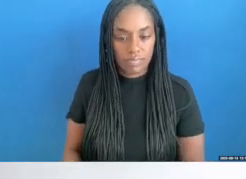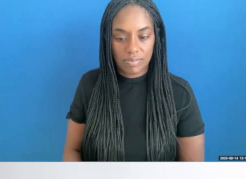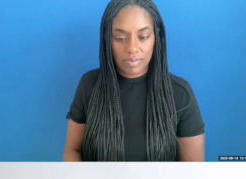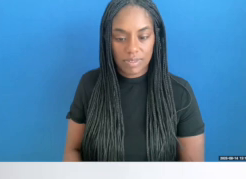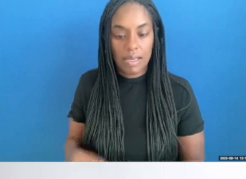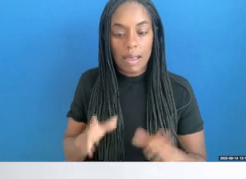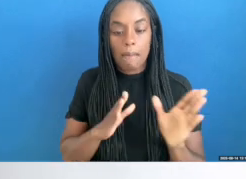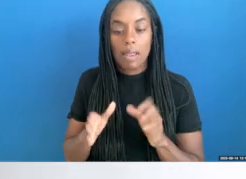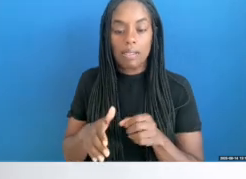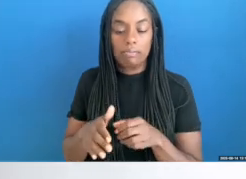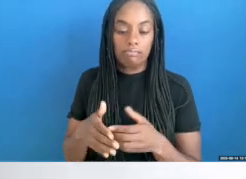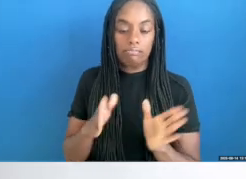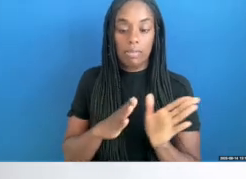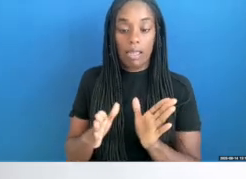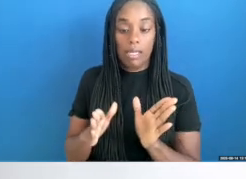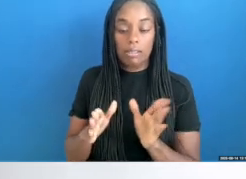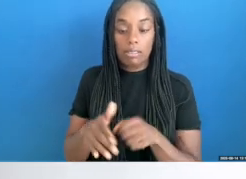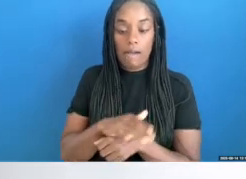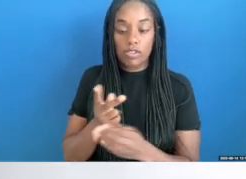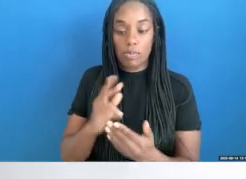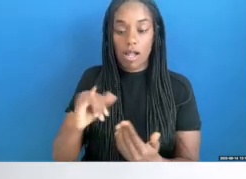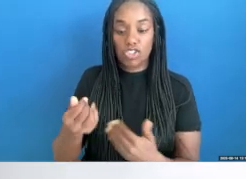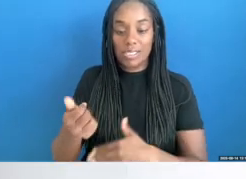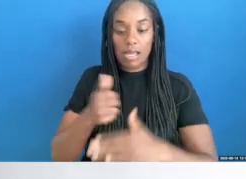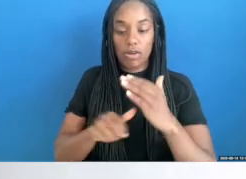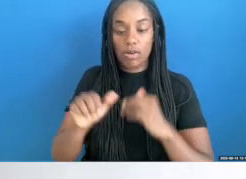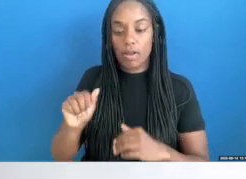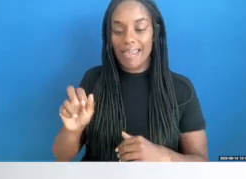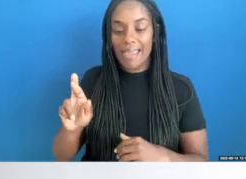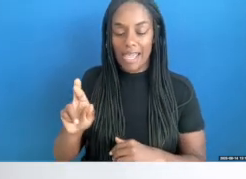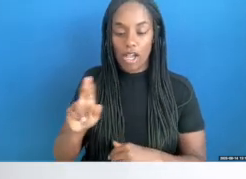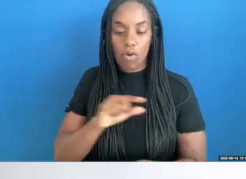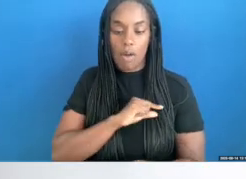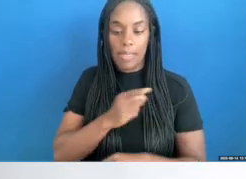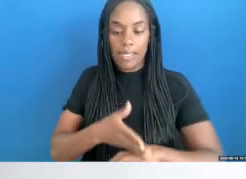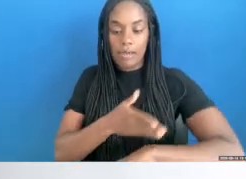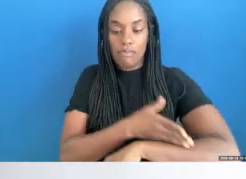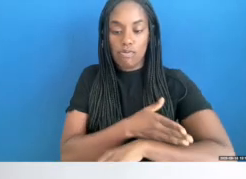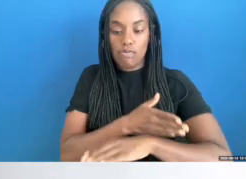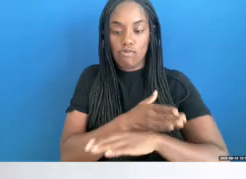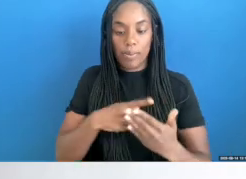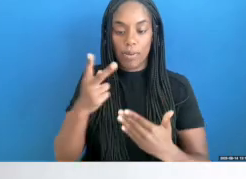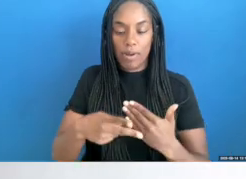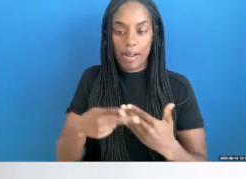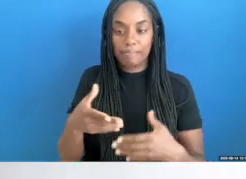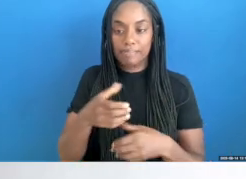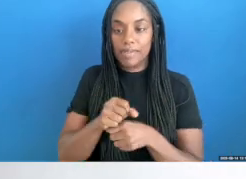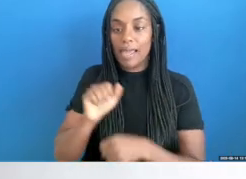Air Quality Improvement Program, or AQIP, and the Low Carbon Transportation Program.